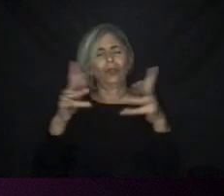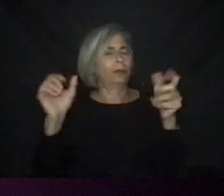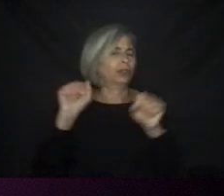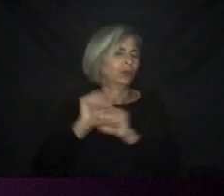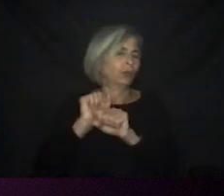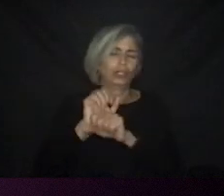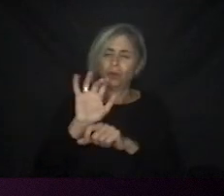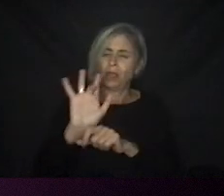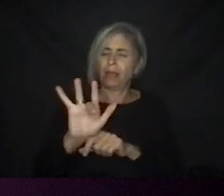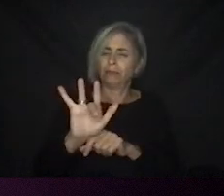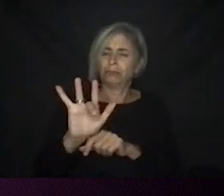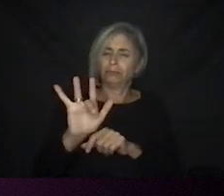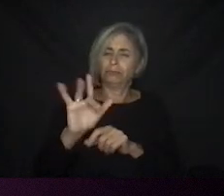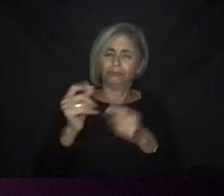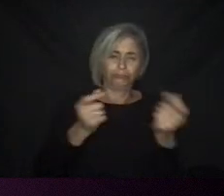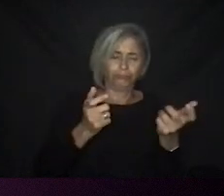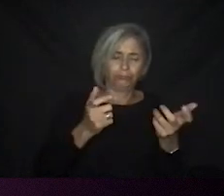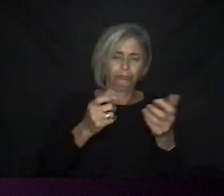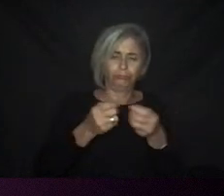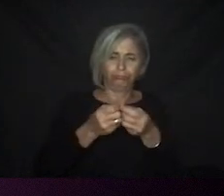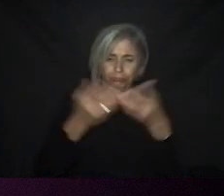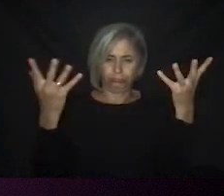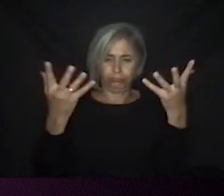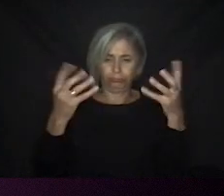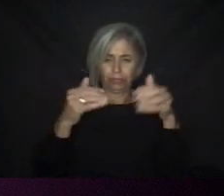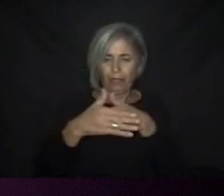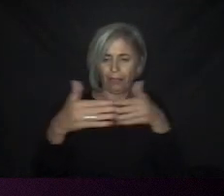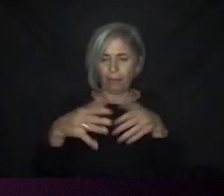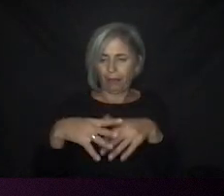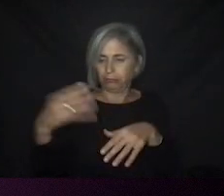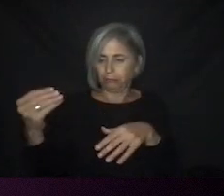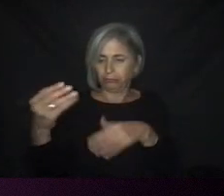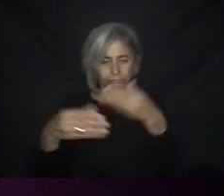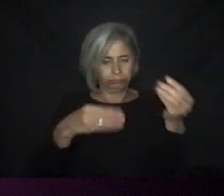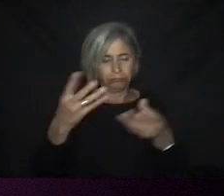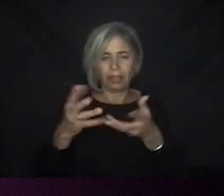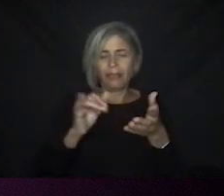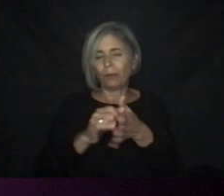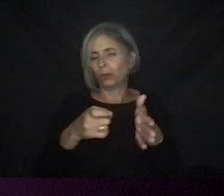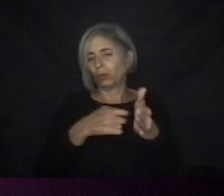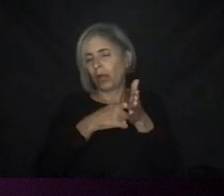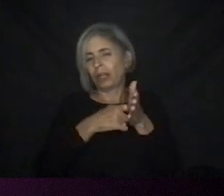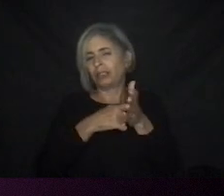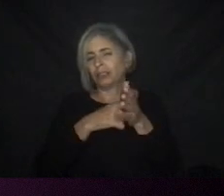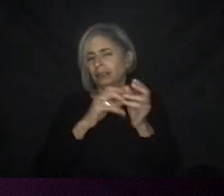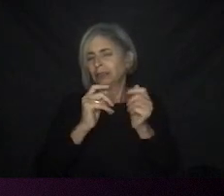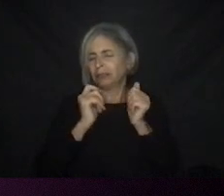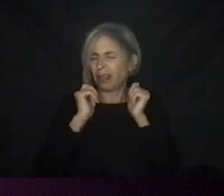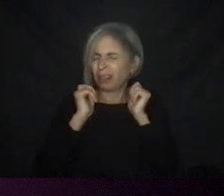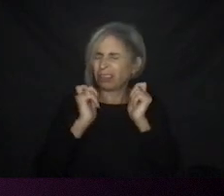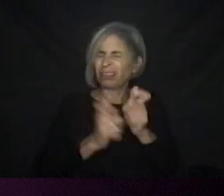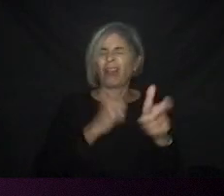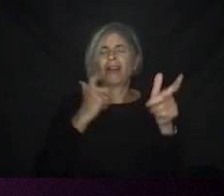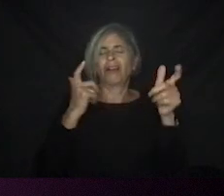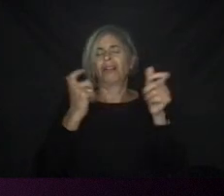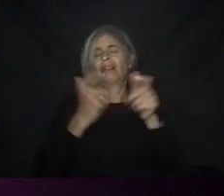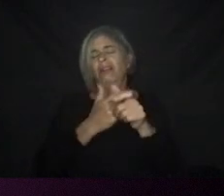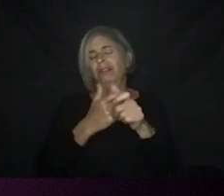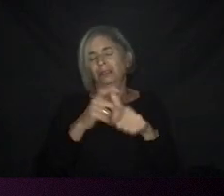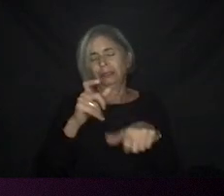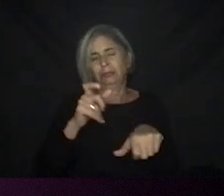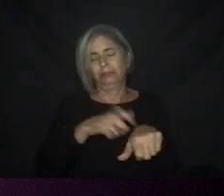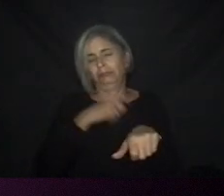like you hit a button, you do a couple things, and you get a bunch of stuff out of the box that would have taken sprints and sprints and sprints to do.